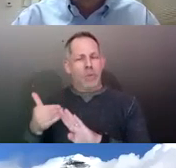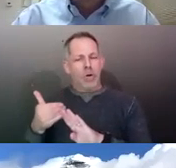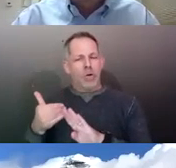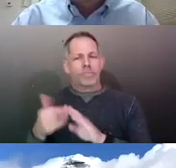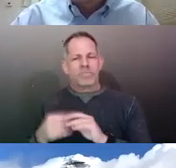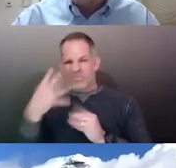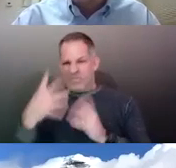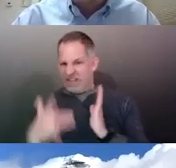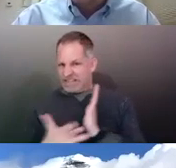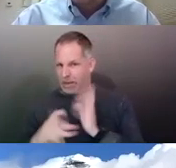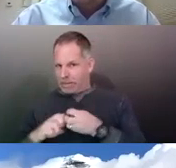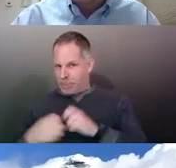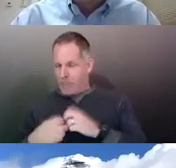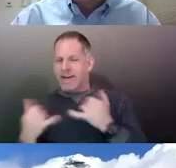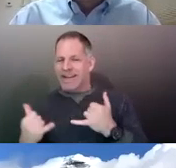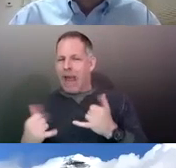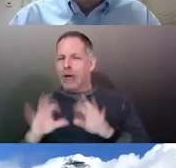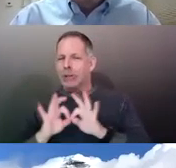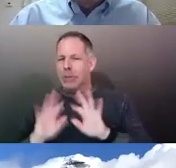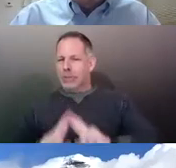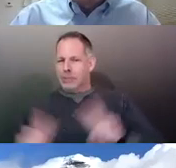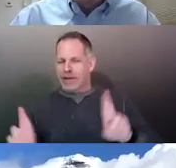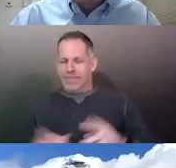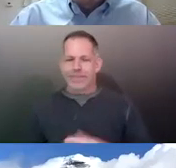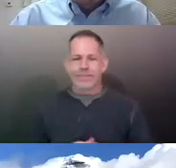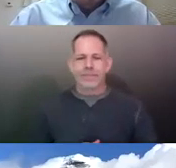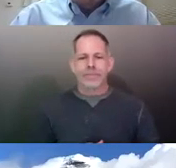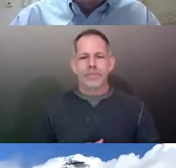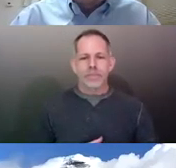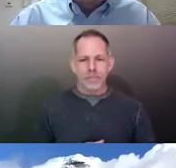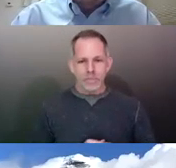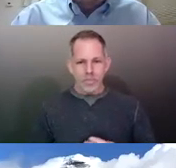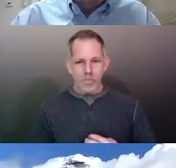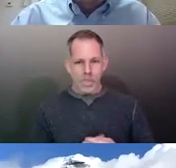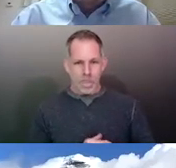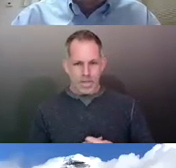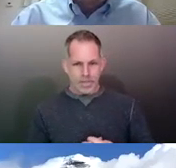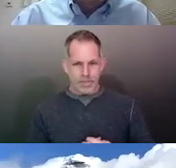COVID does affect different